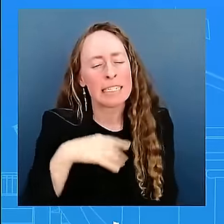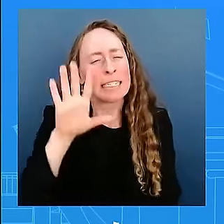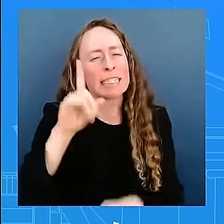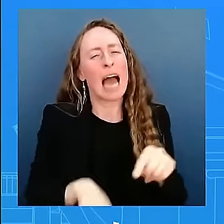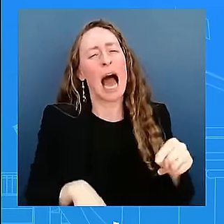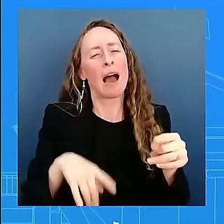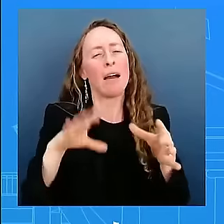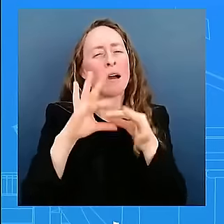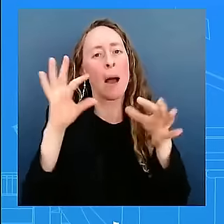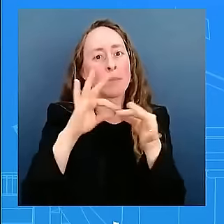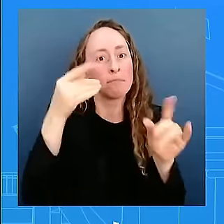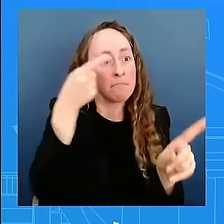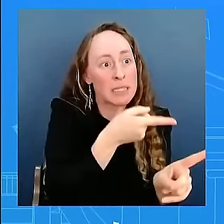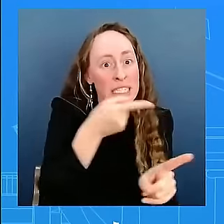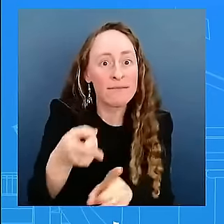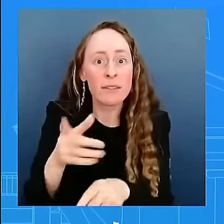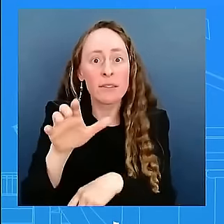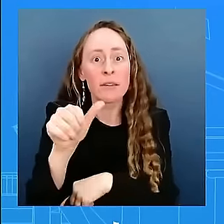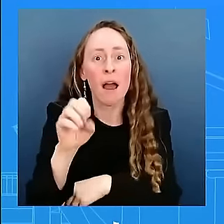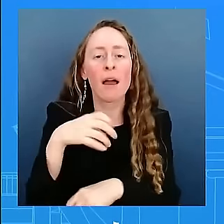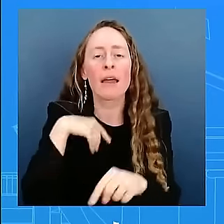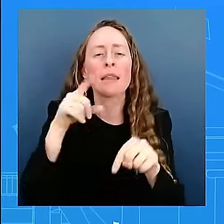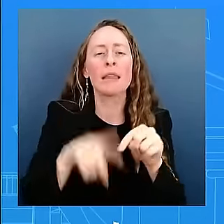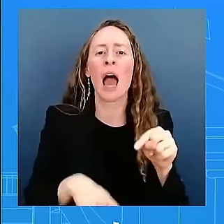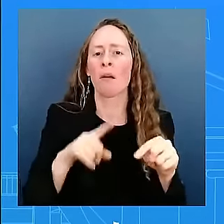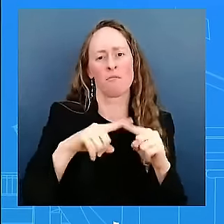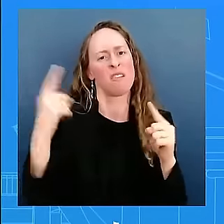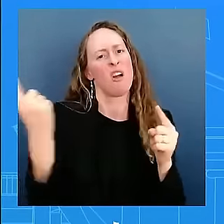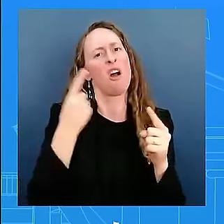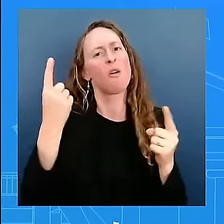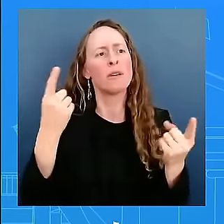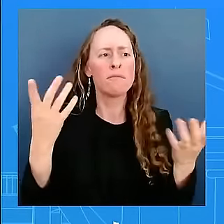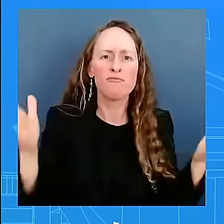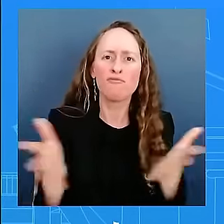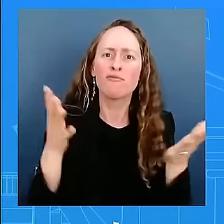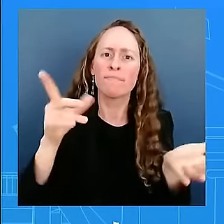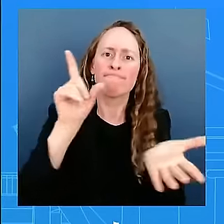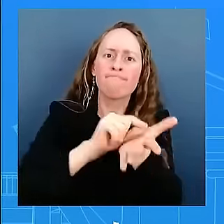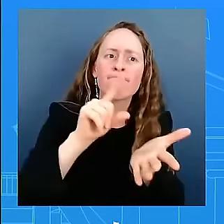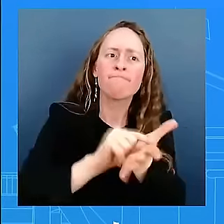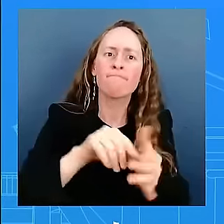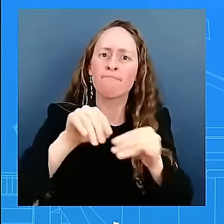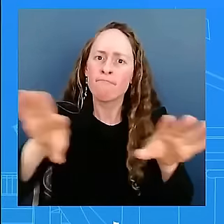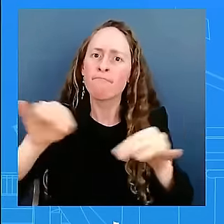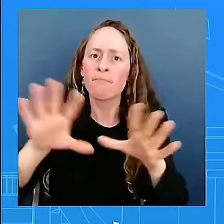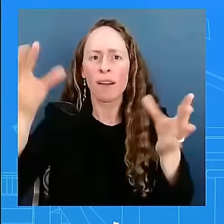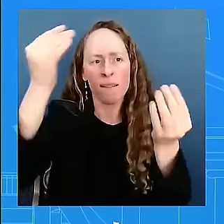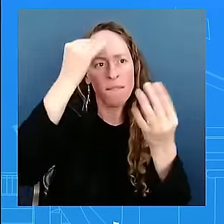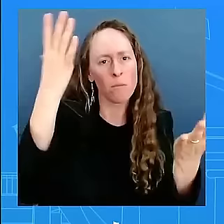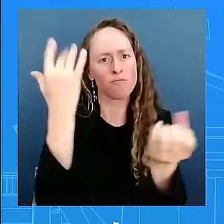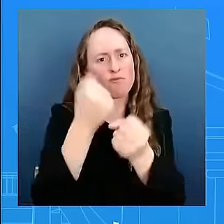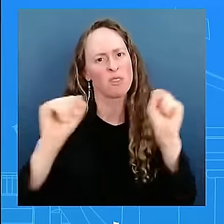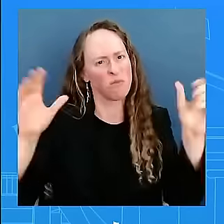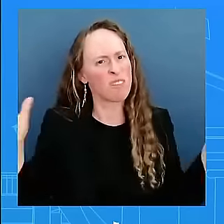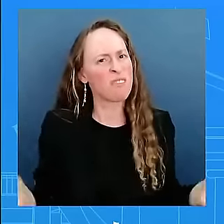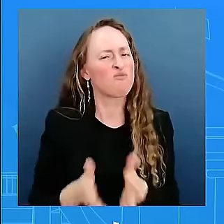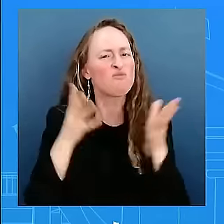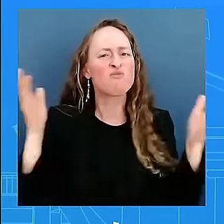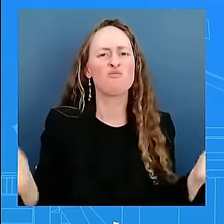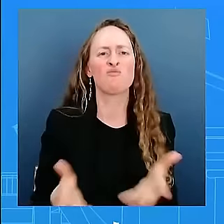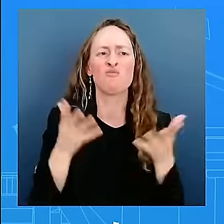of the importance of journalists being allowed to do the work that they should be doing, right? Being able to report and